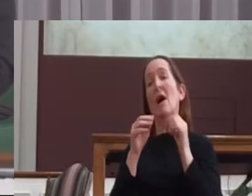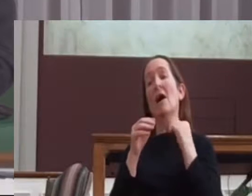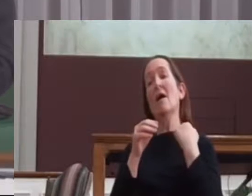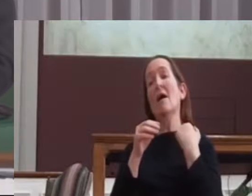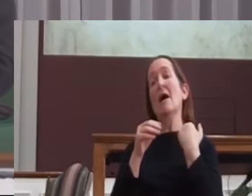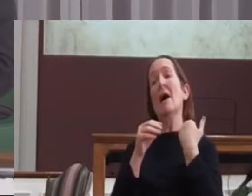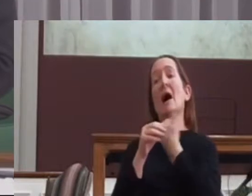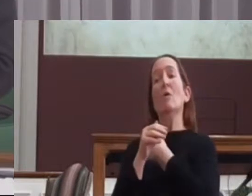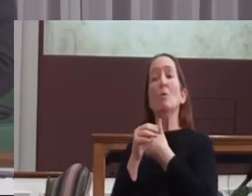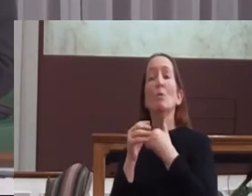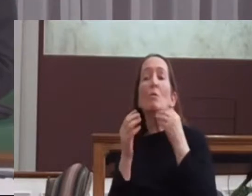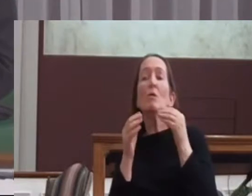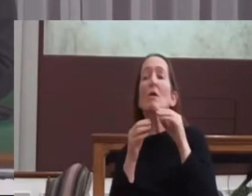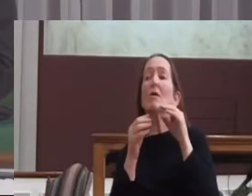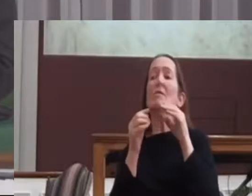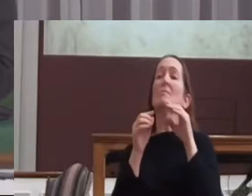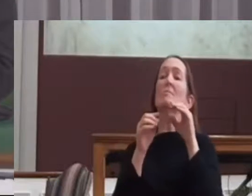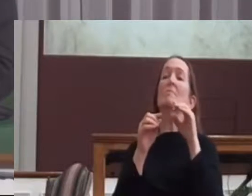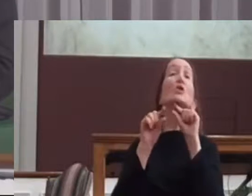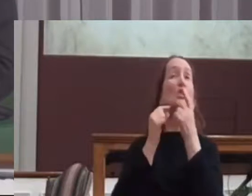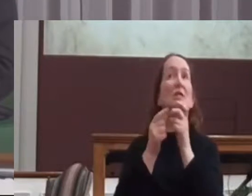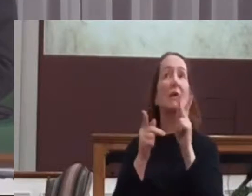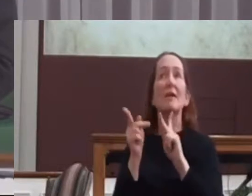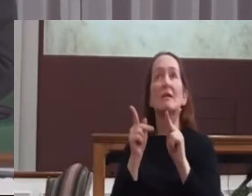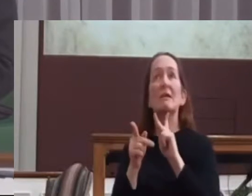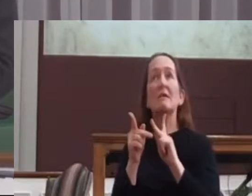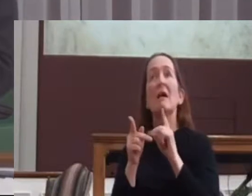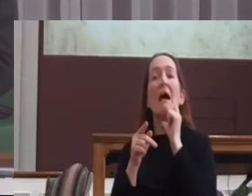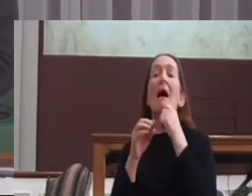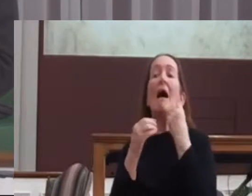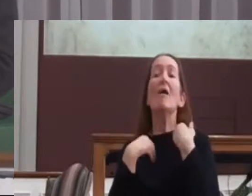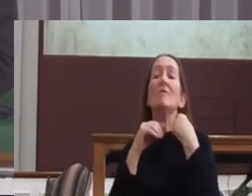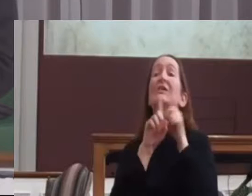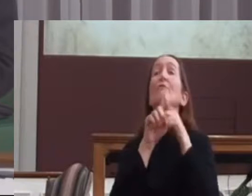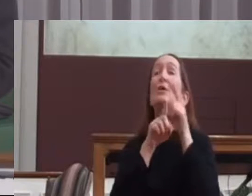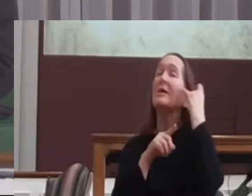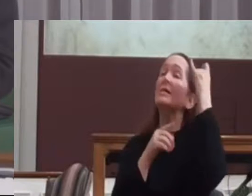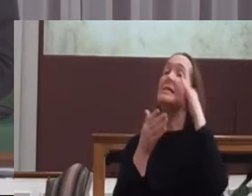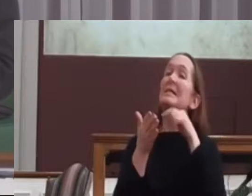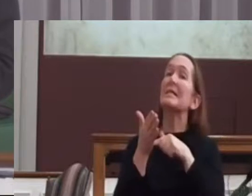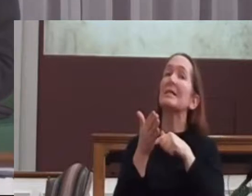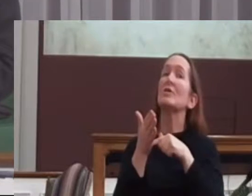on this subject, God does not.